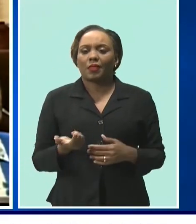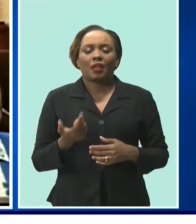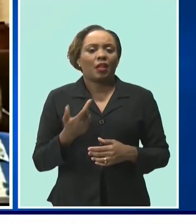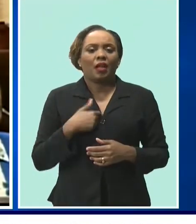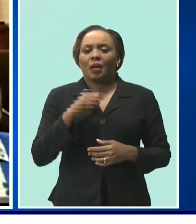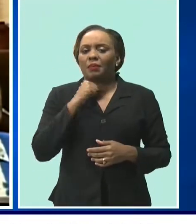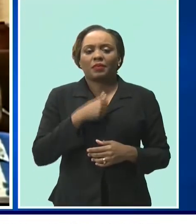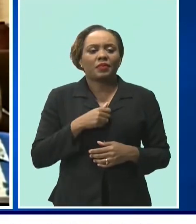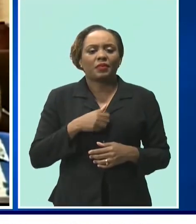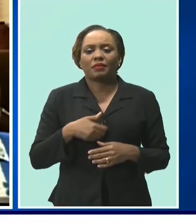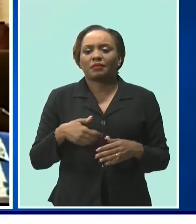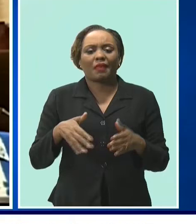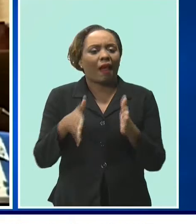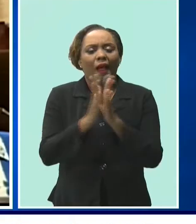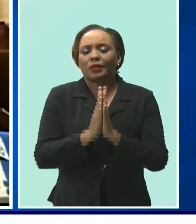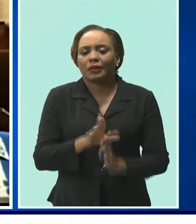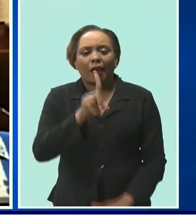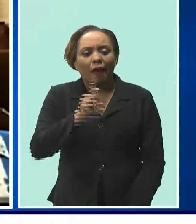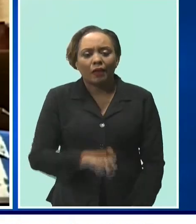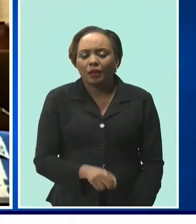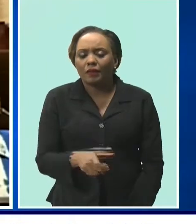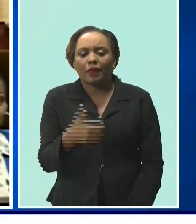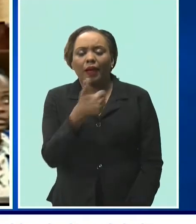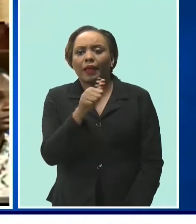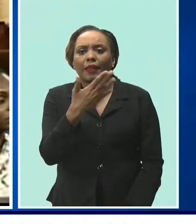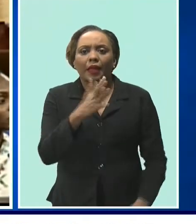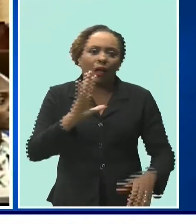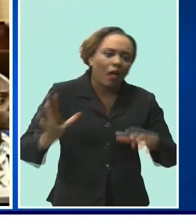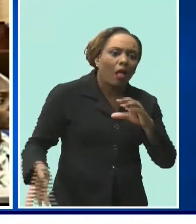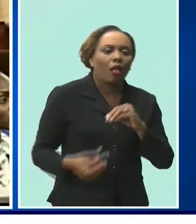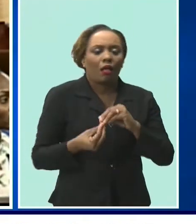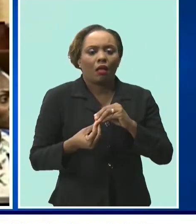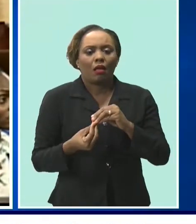in opposition to this measure. I think it's decent.